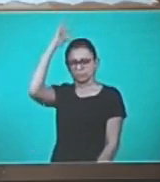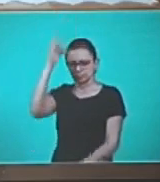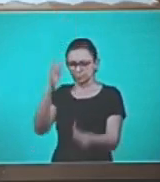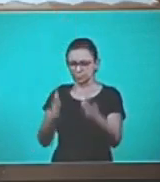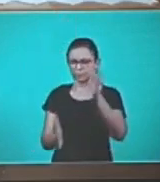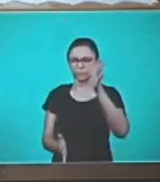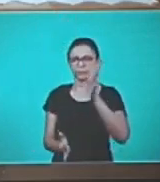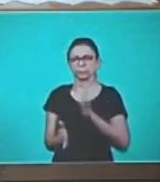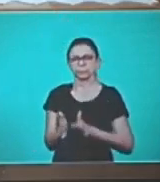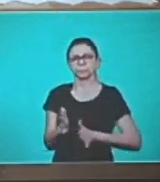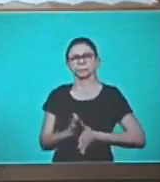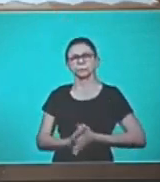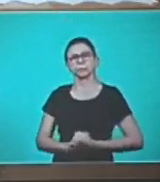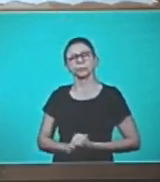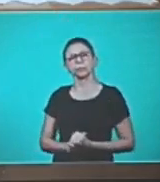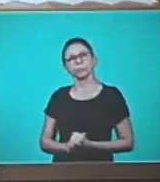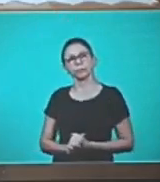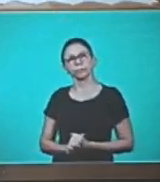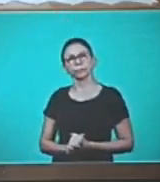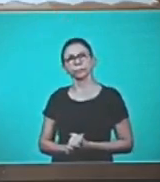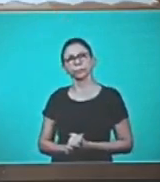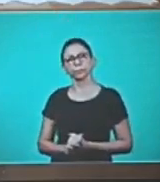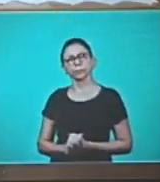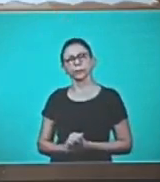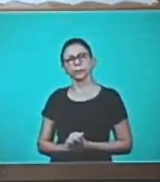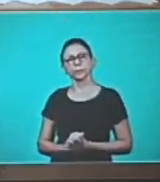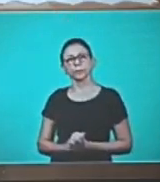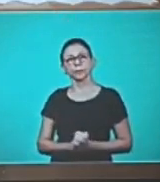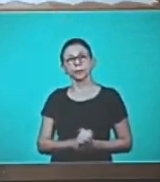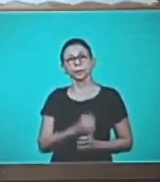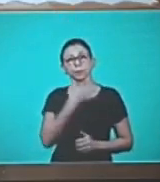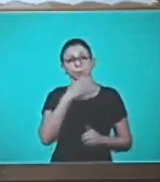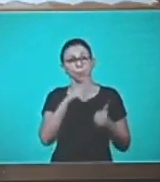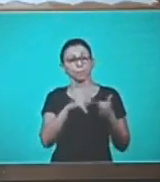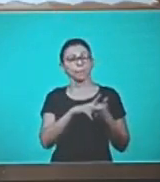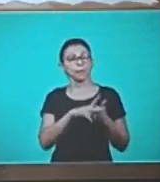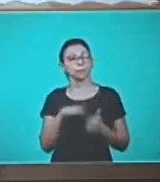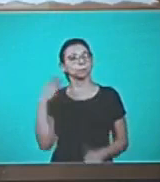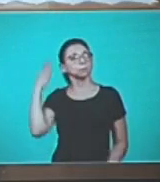the text says, on the speech of Peter,